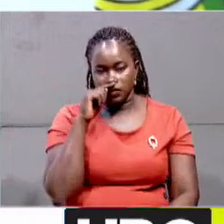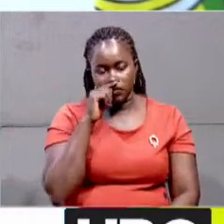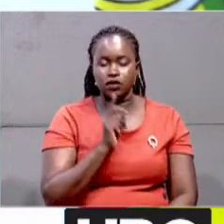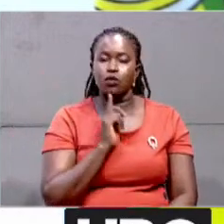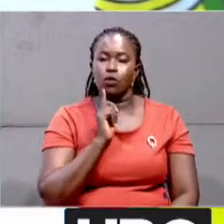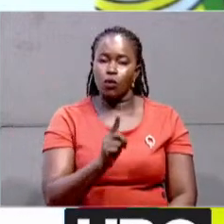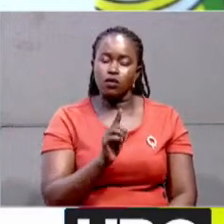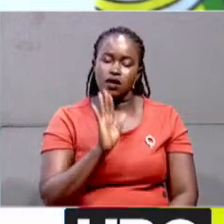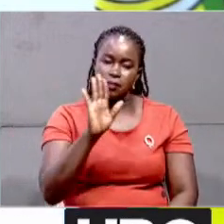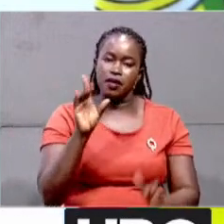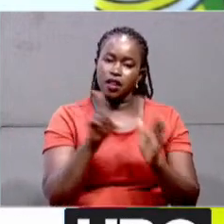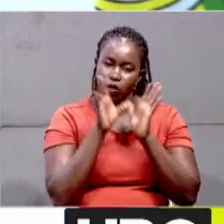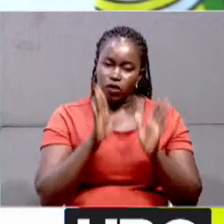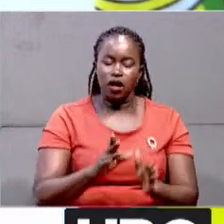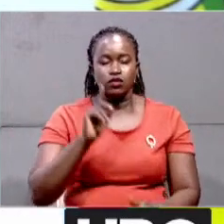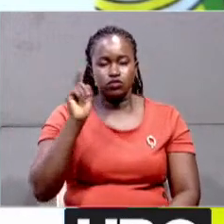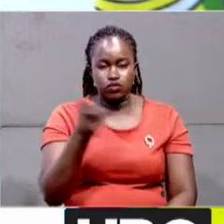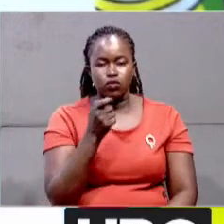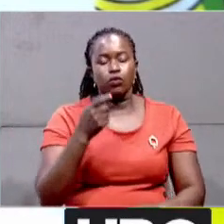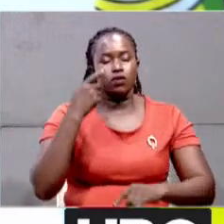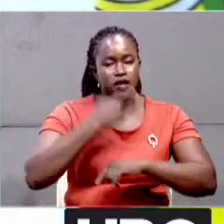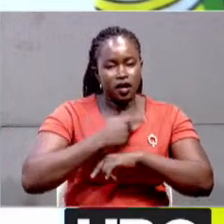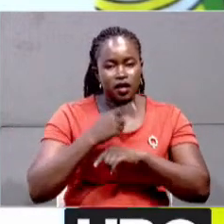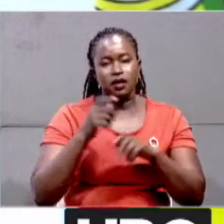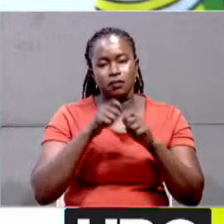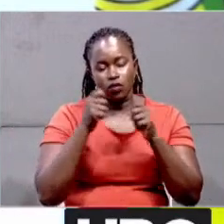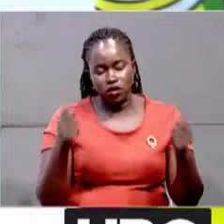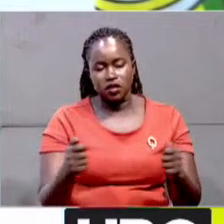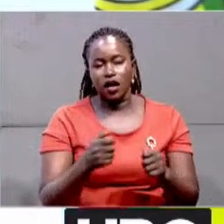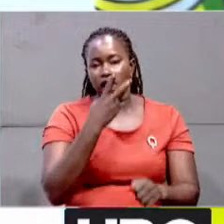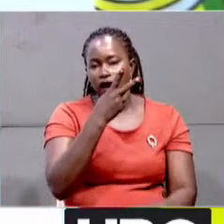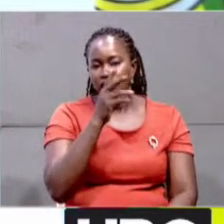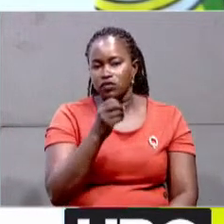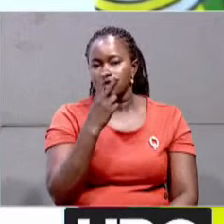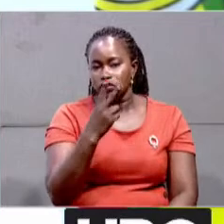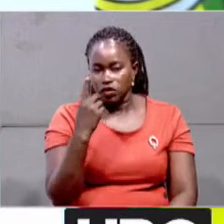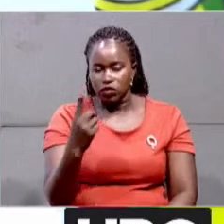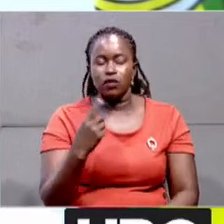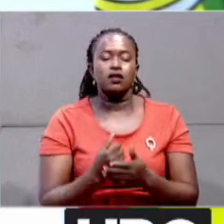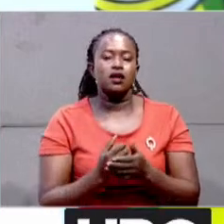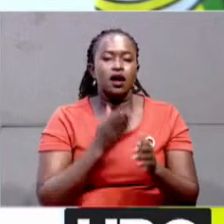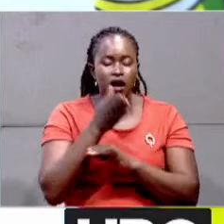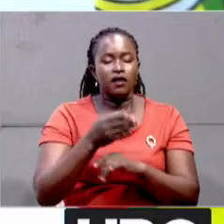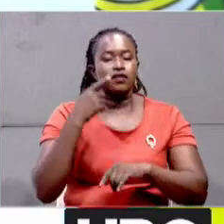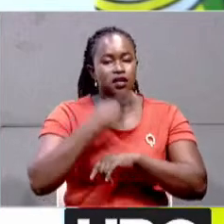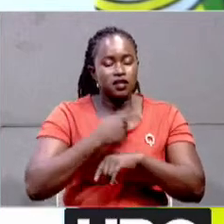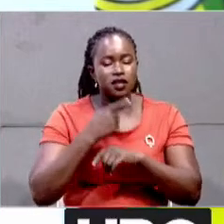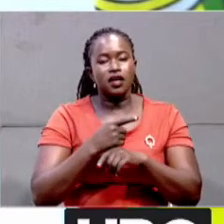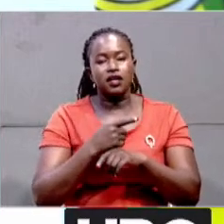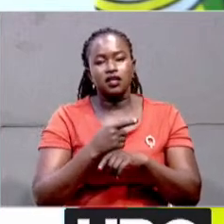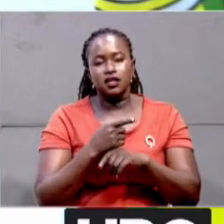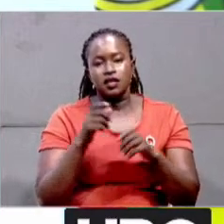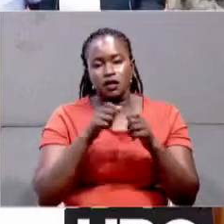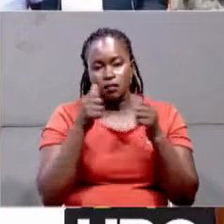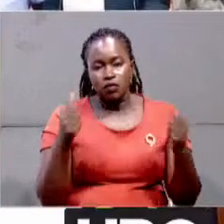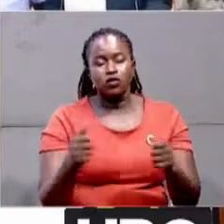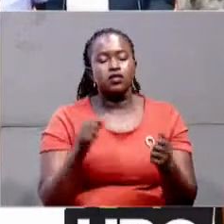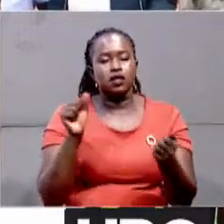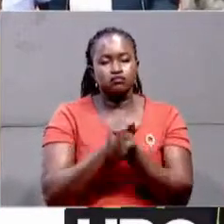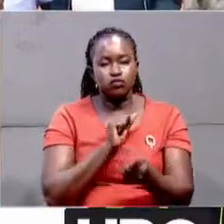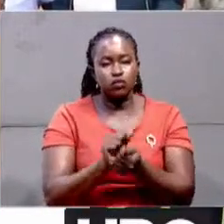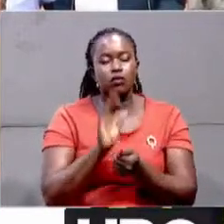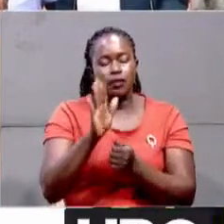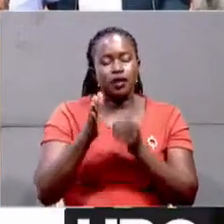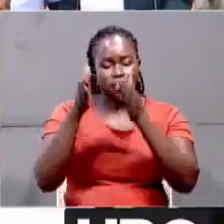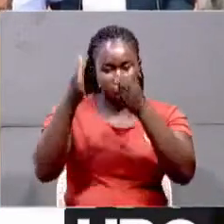his lawyers to sue Daily Monitor newspaper in 2021 after Daily Monitor defamed his personality